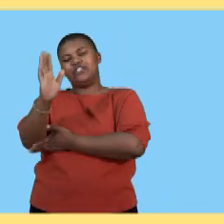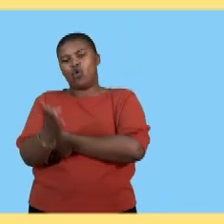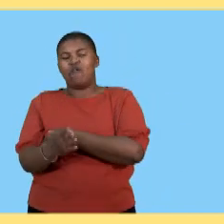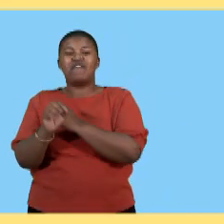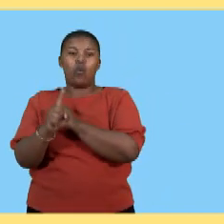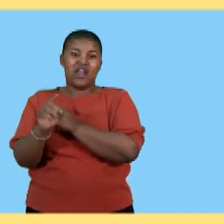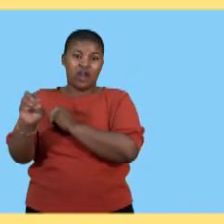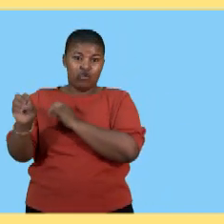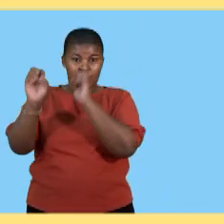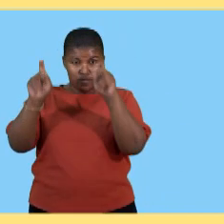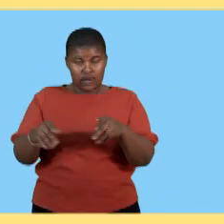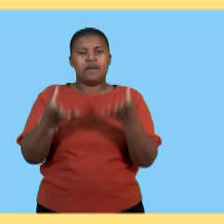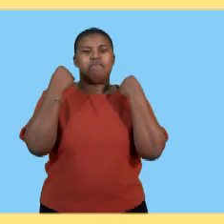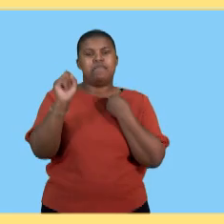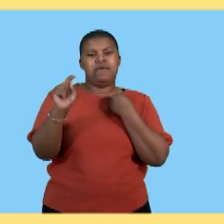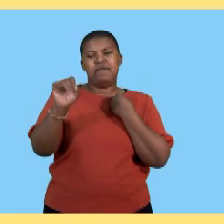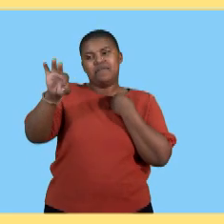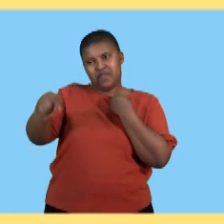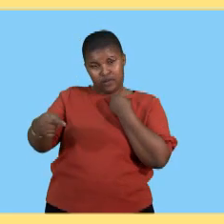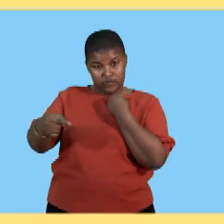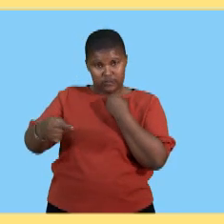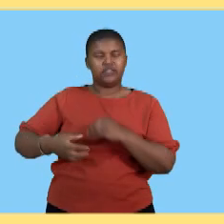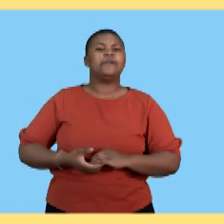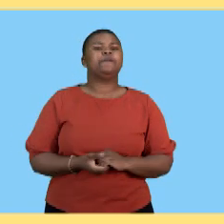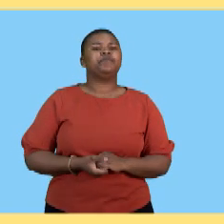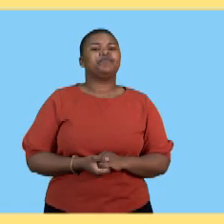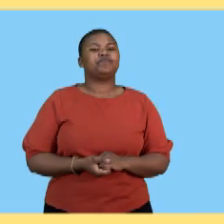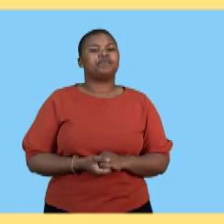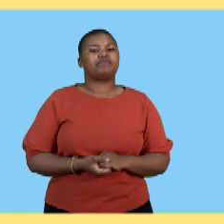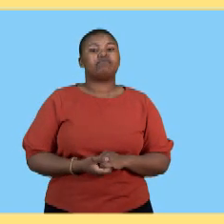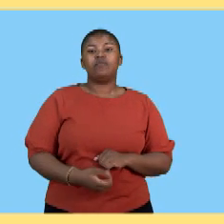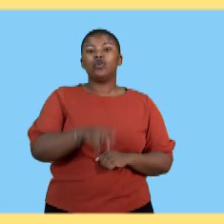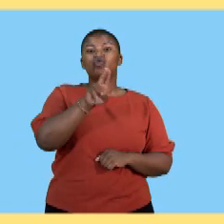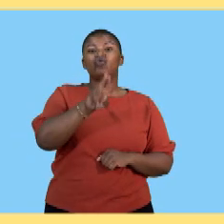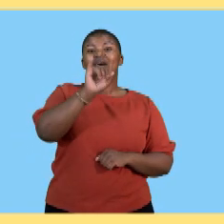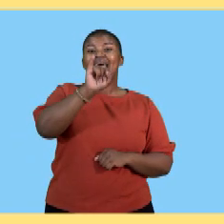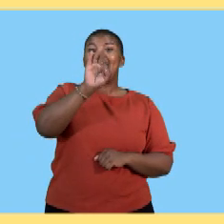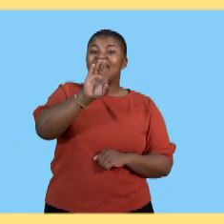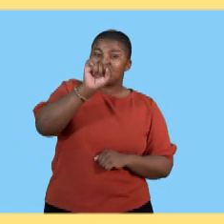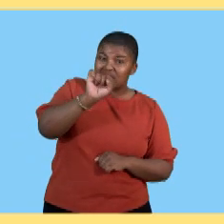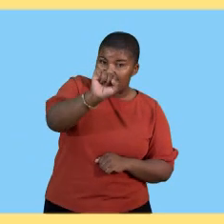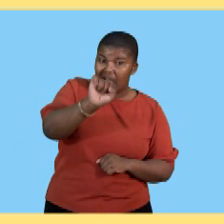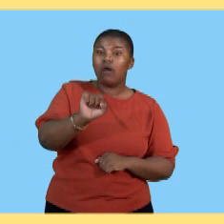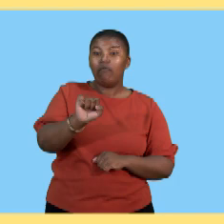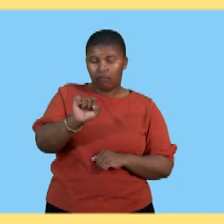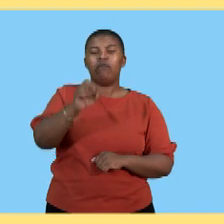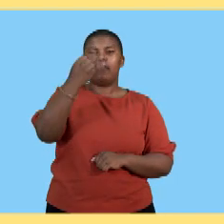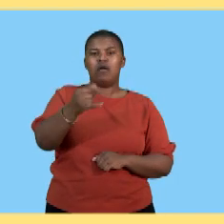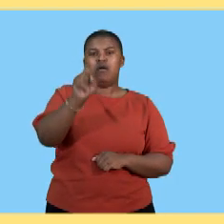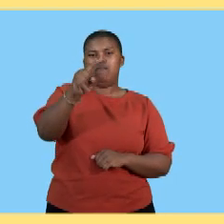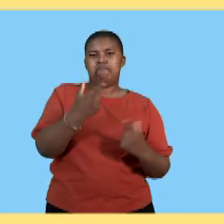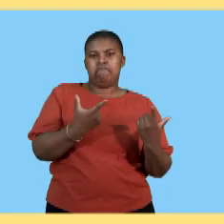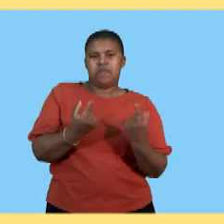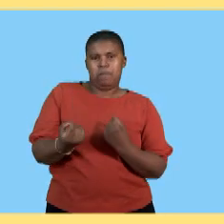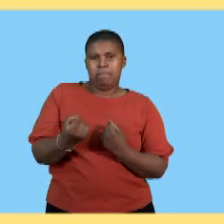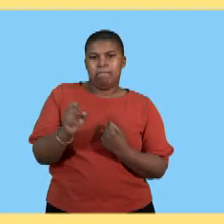15% of that. That is how you get the 3,000. And then you record your UIF. In your UIF, the first